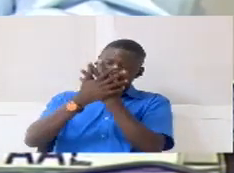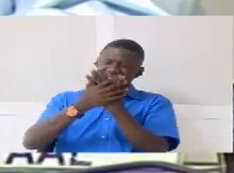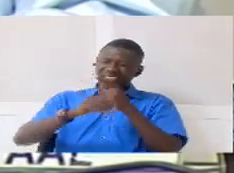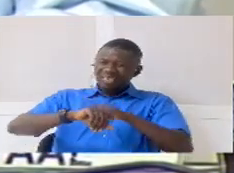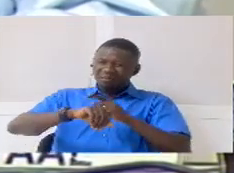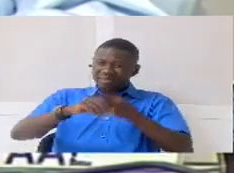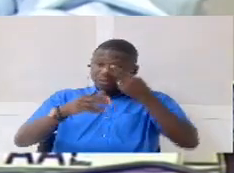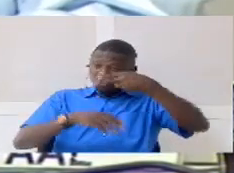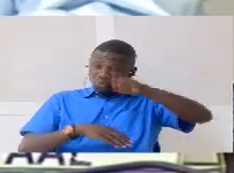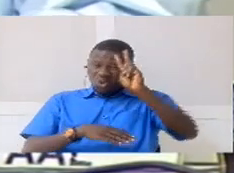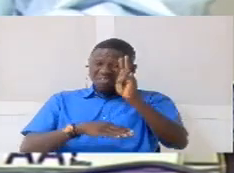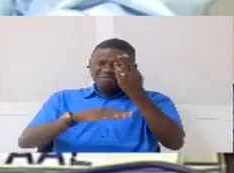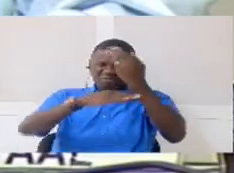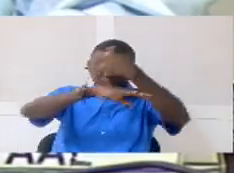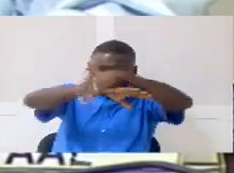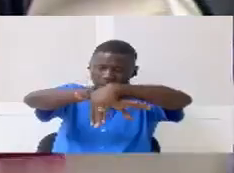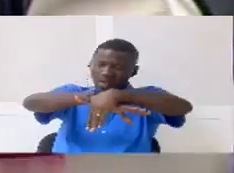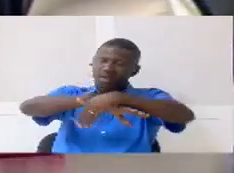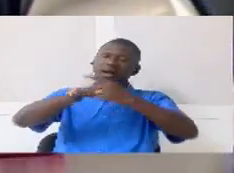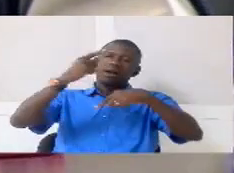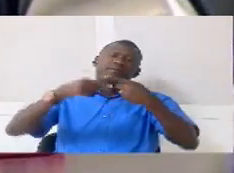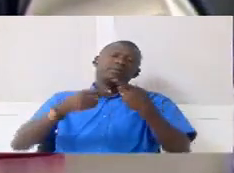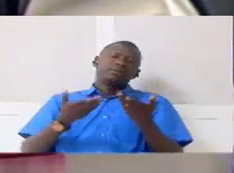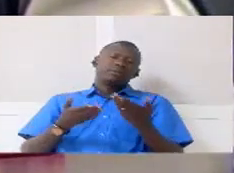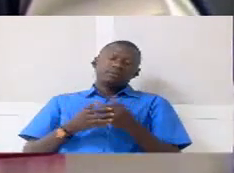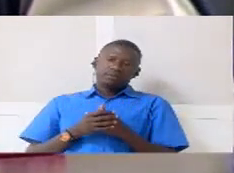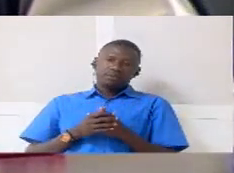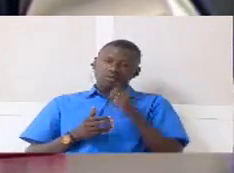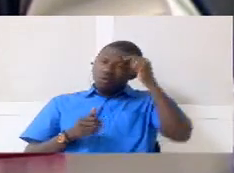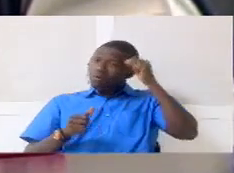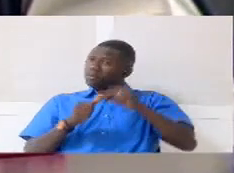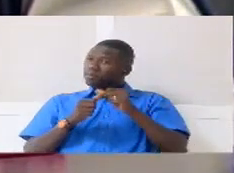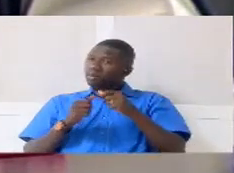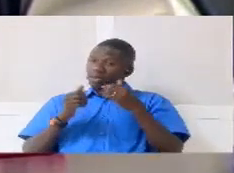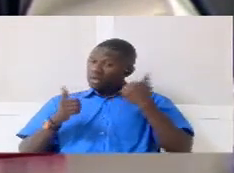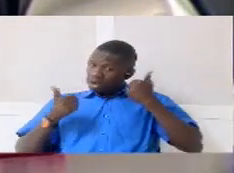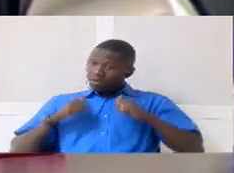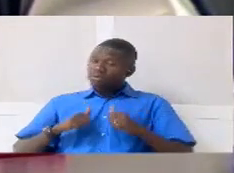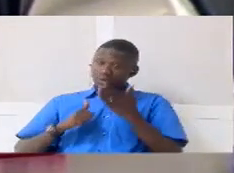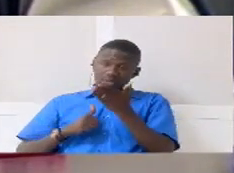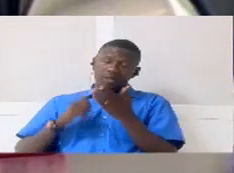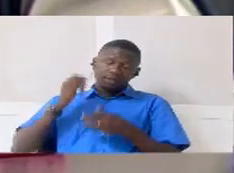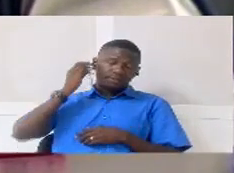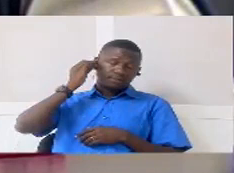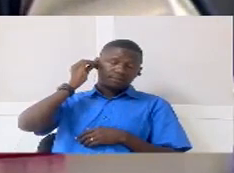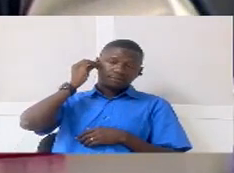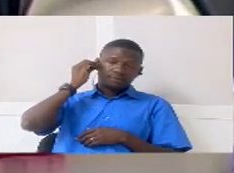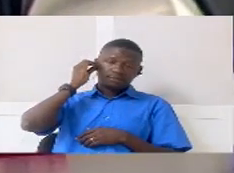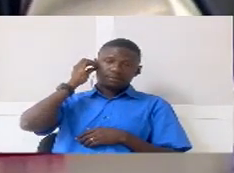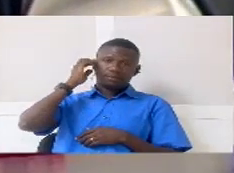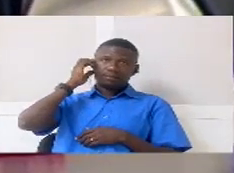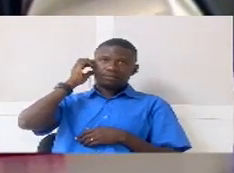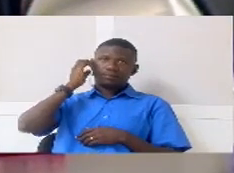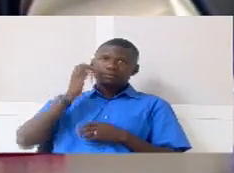or thereafter. For yanyilon ko kujama sodon dama yalon ko eketani njamfa jaw kuma kango